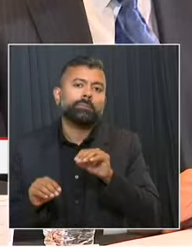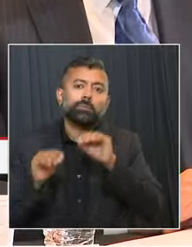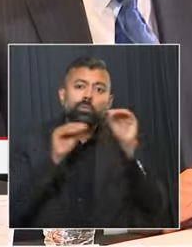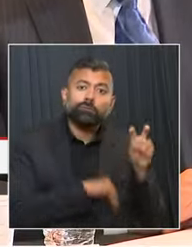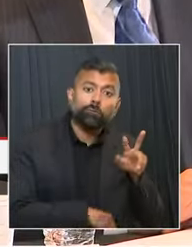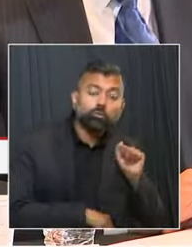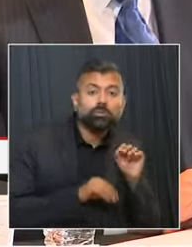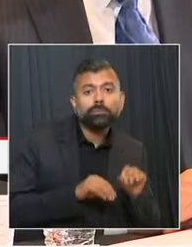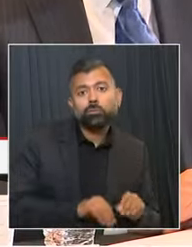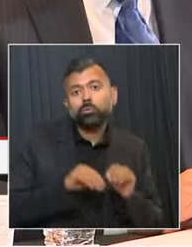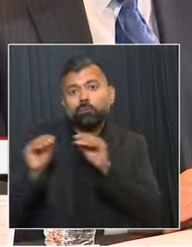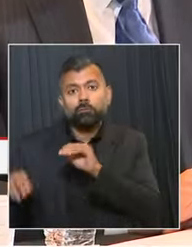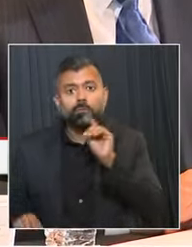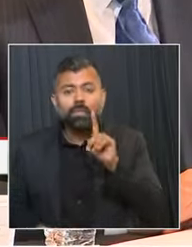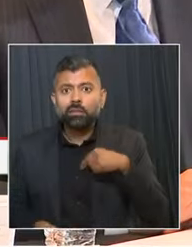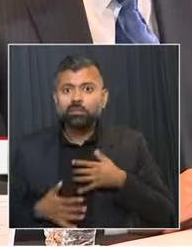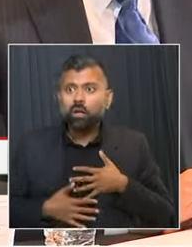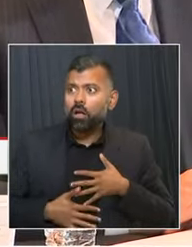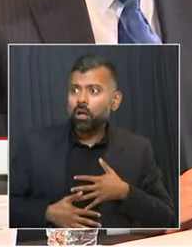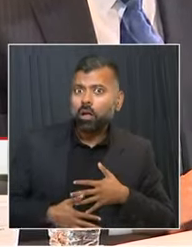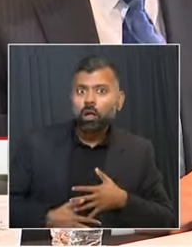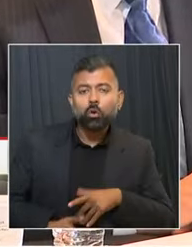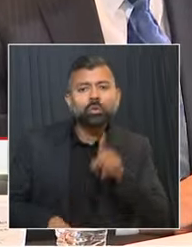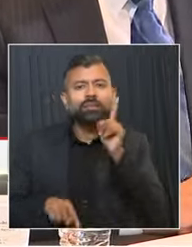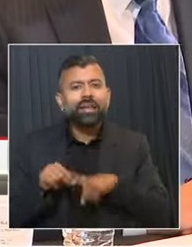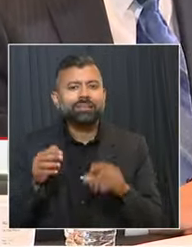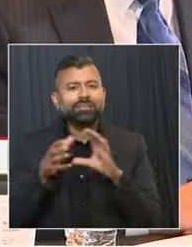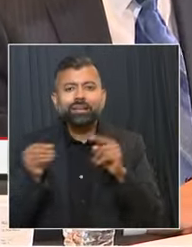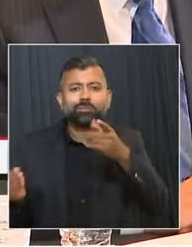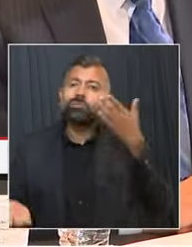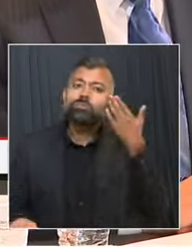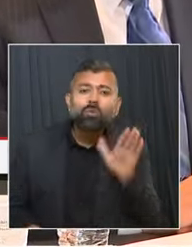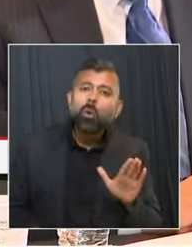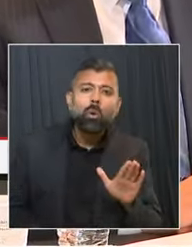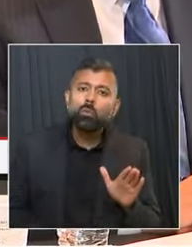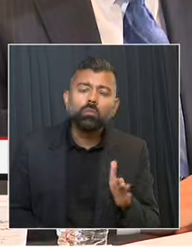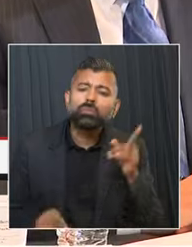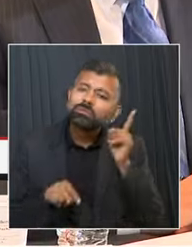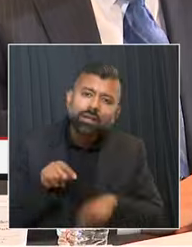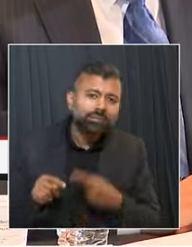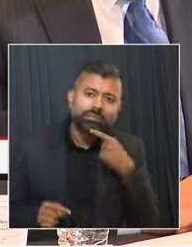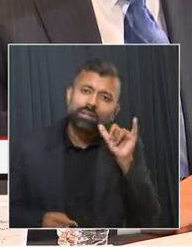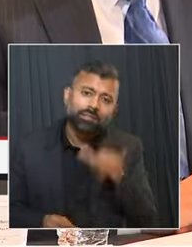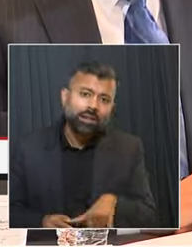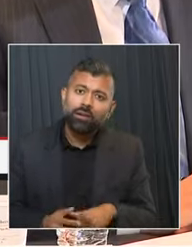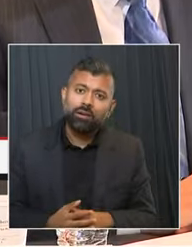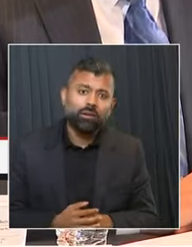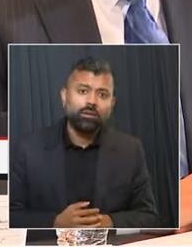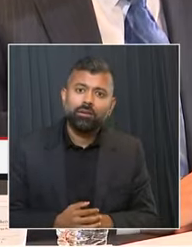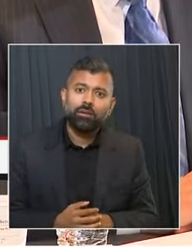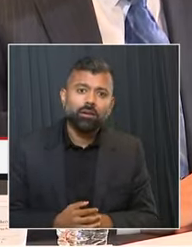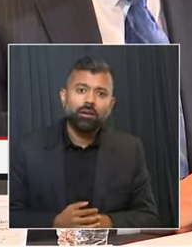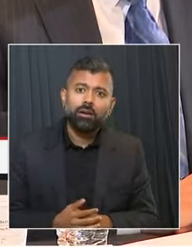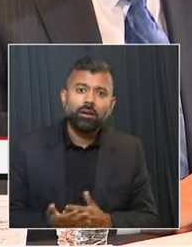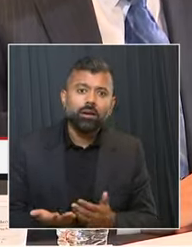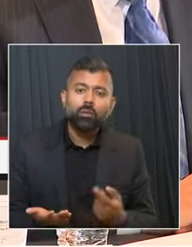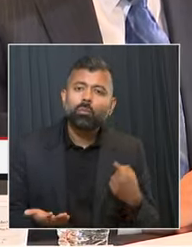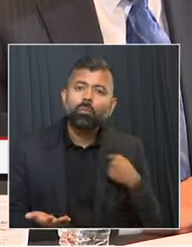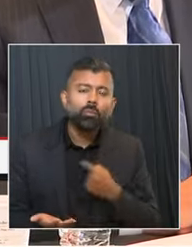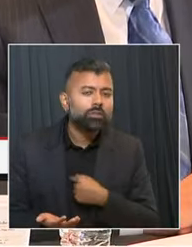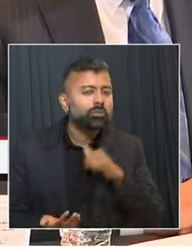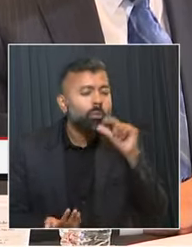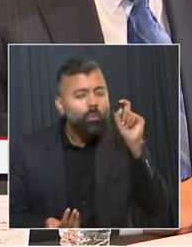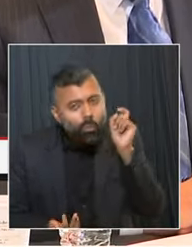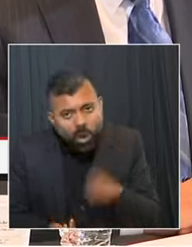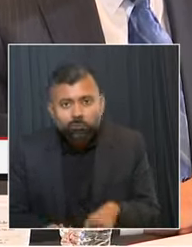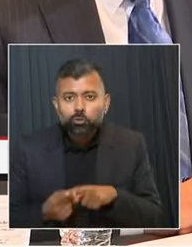don't know the potential impact if we don't make the right decisions now. We can see revenue growth without pushing people out, and that is the charge